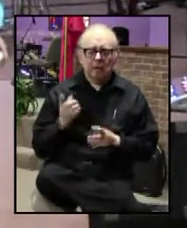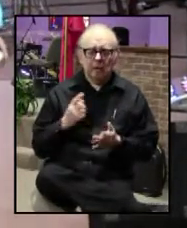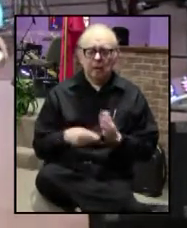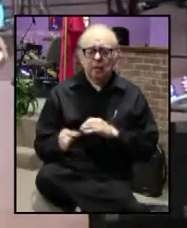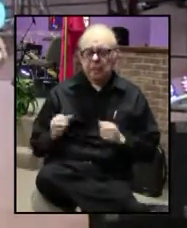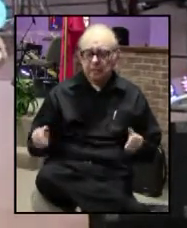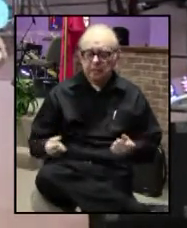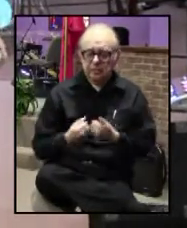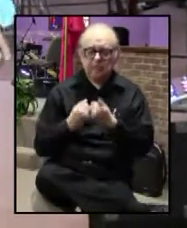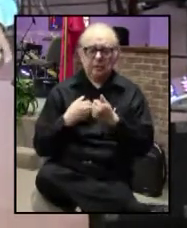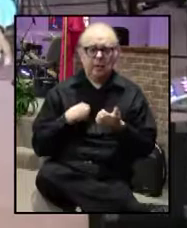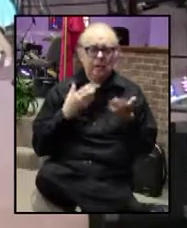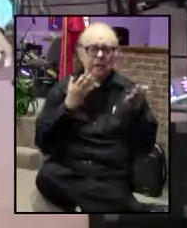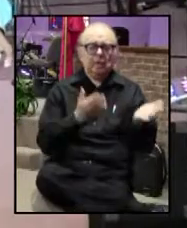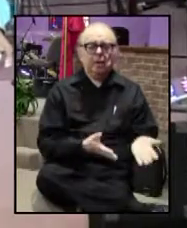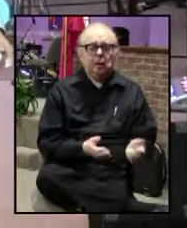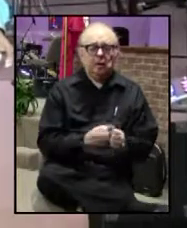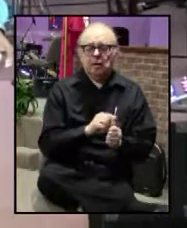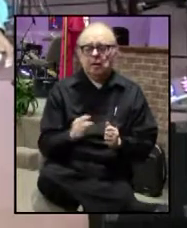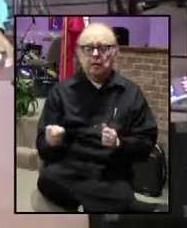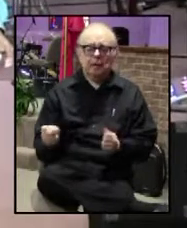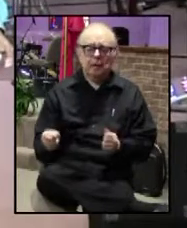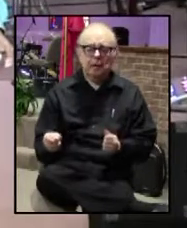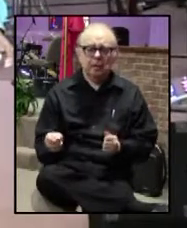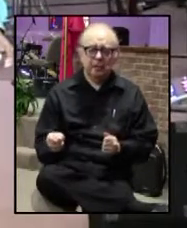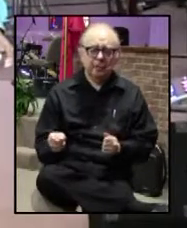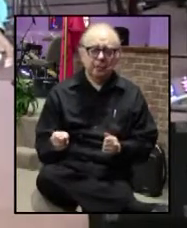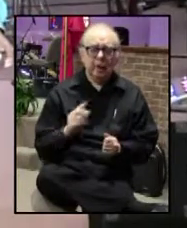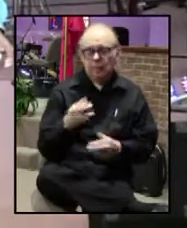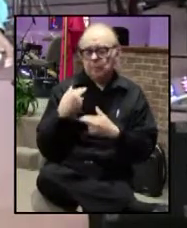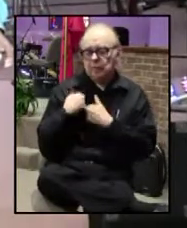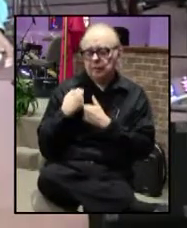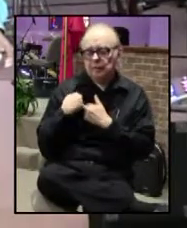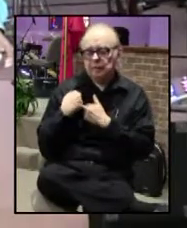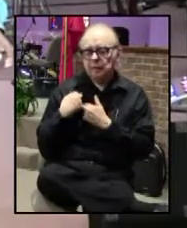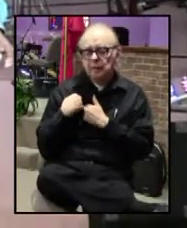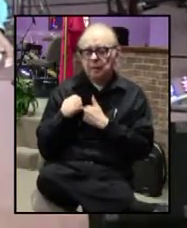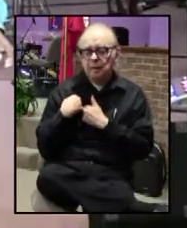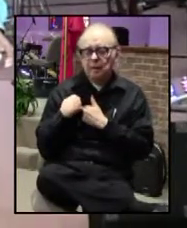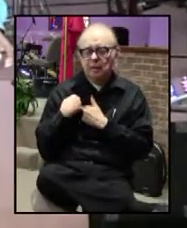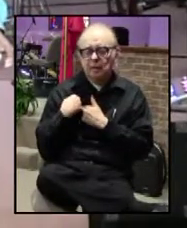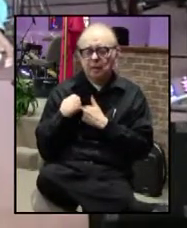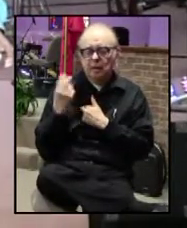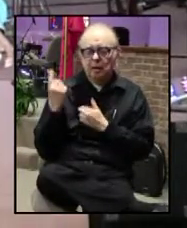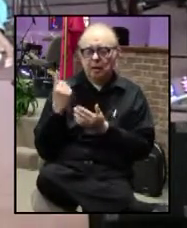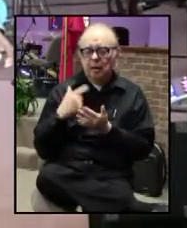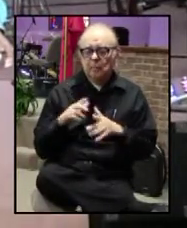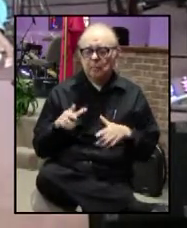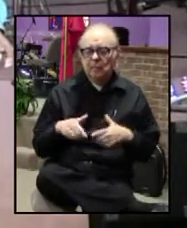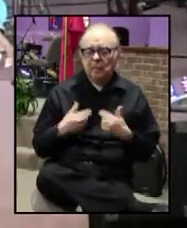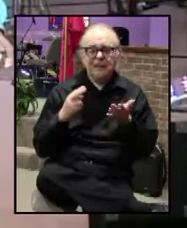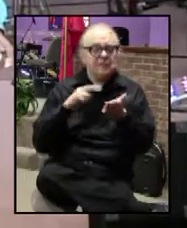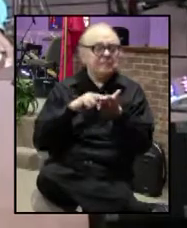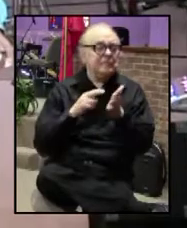What challenge would I leave with them with the responsibility of what life